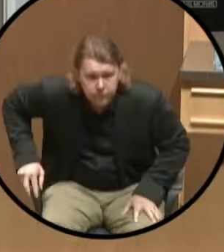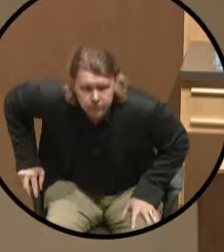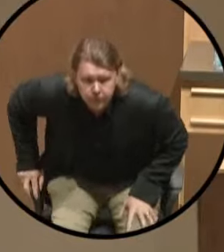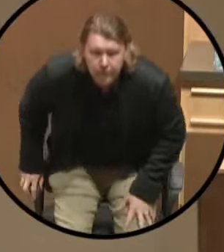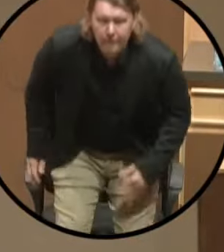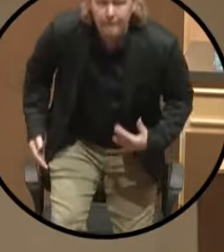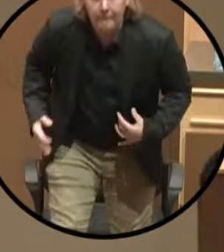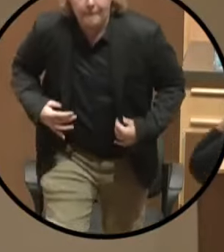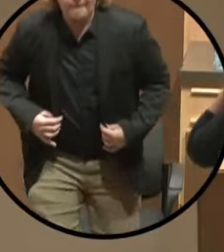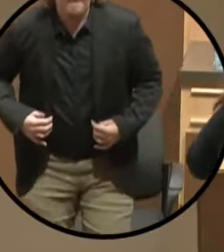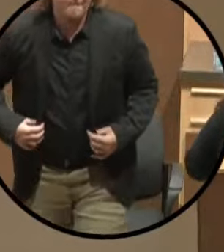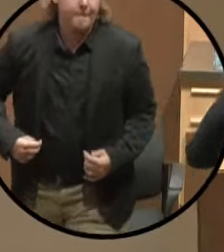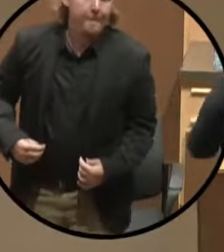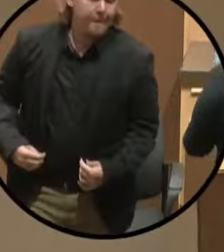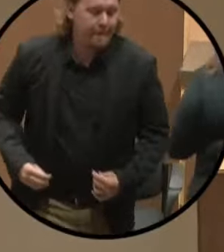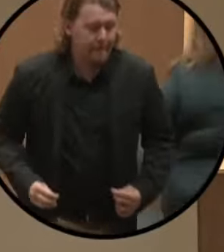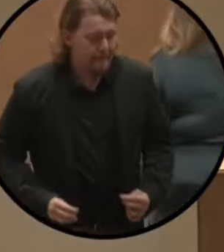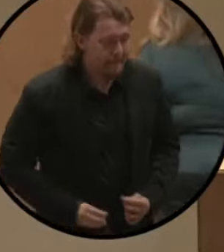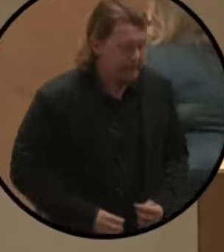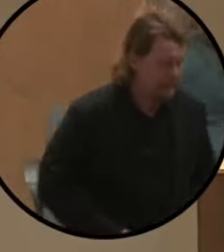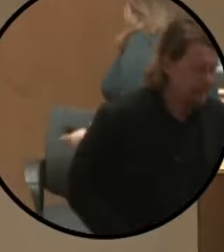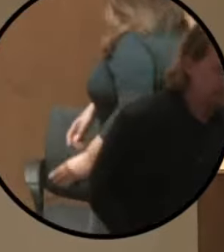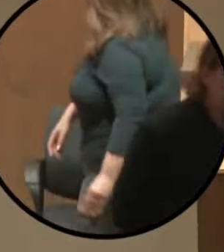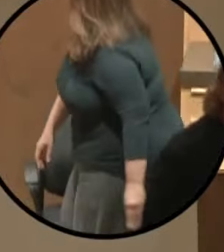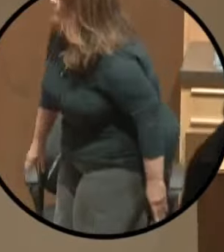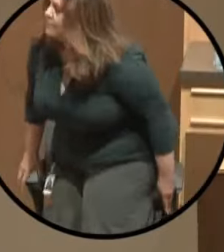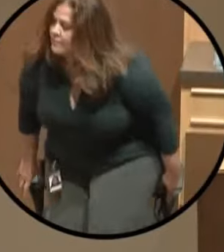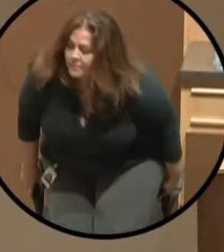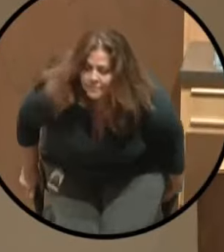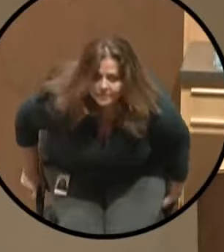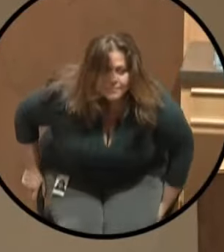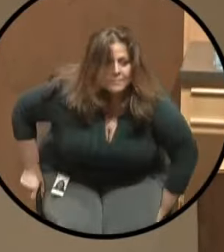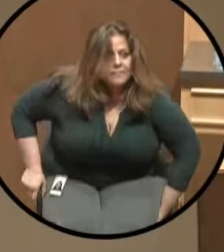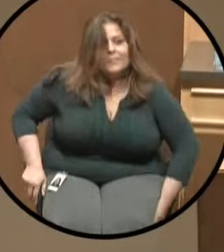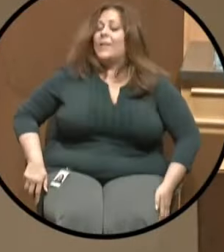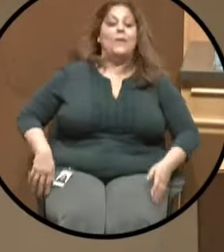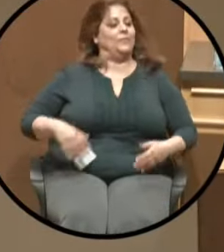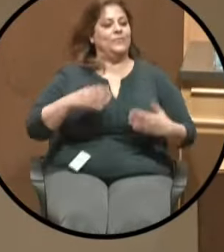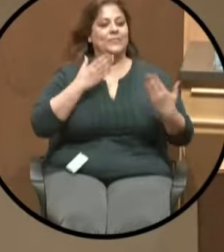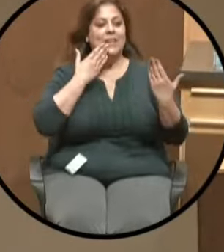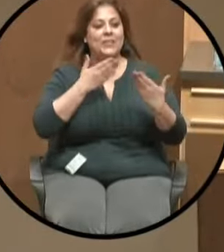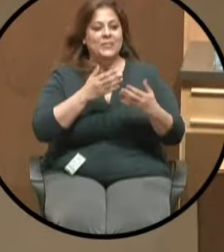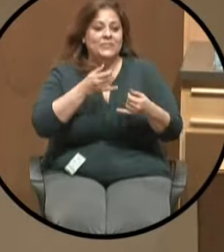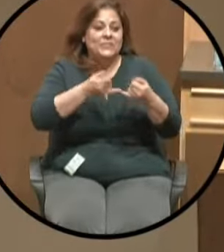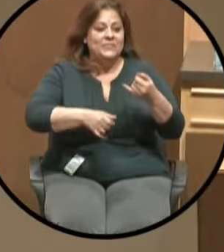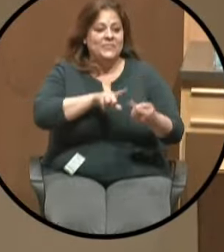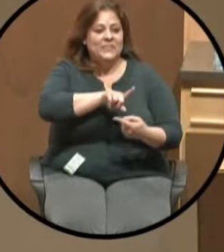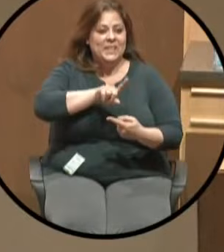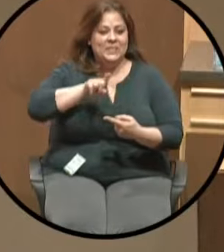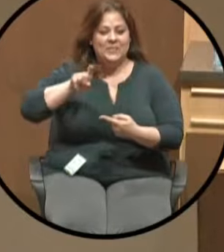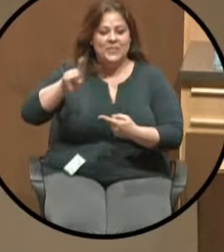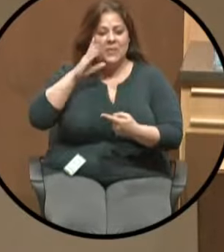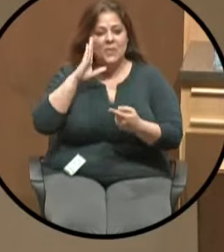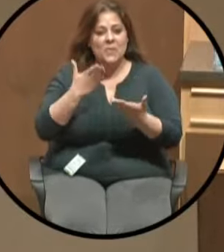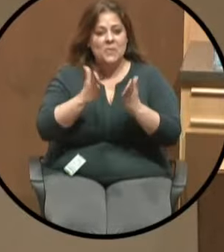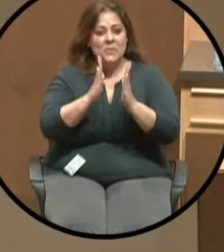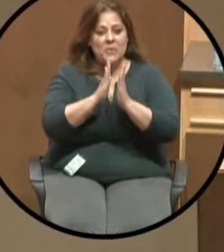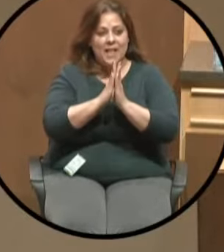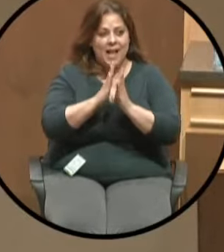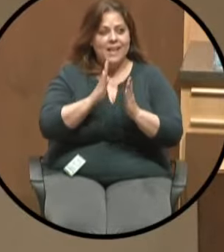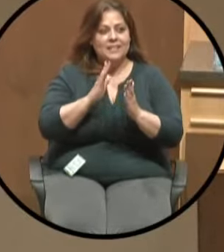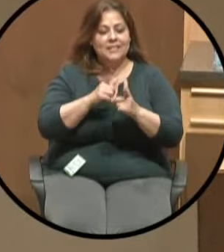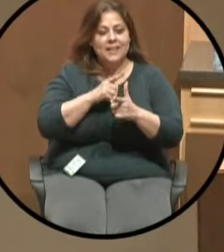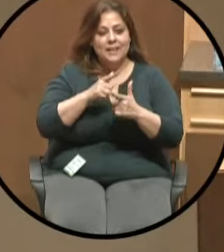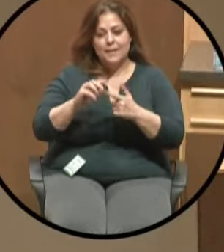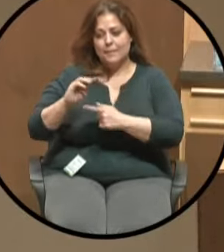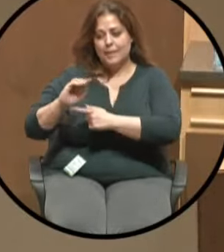Thank you, Dr. Schwartz. Have a question here. This is the last of the questions that we'll cover. I'll ask members of MAC